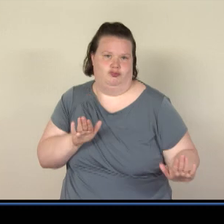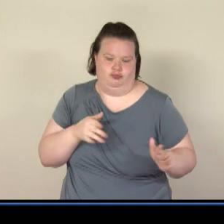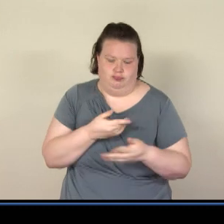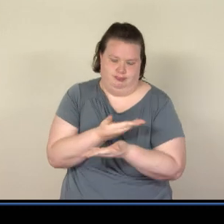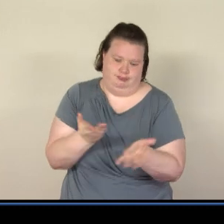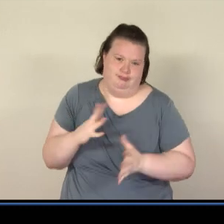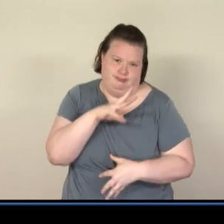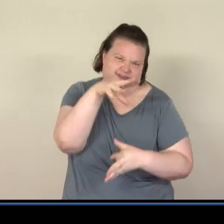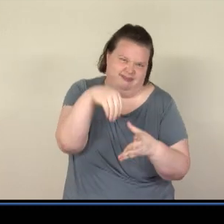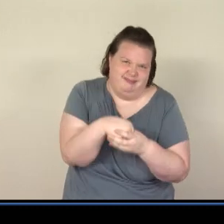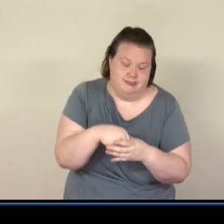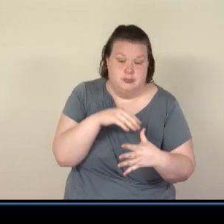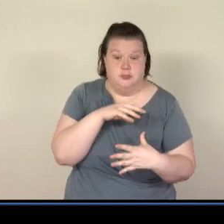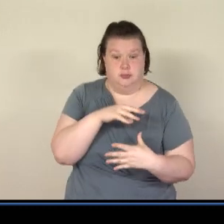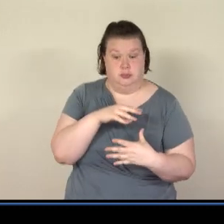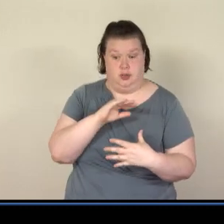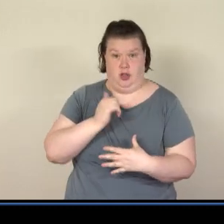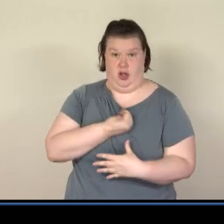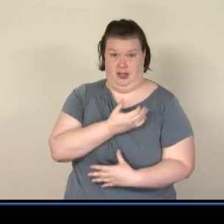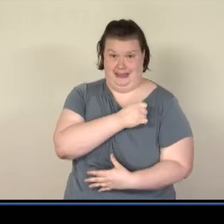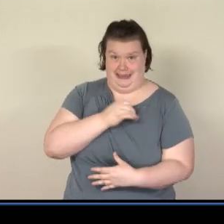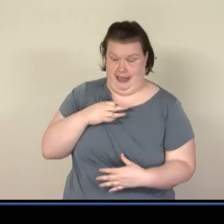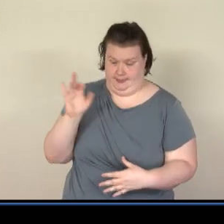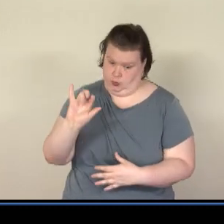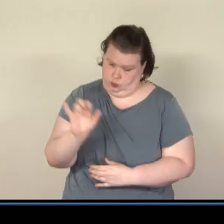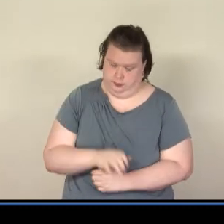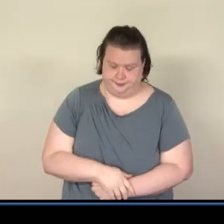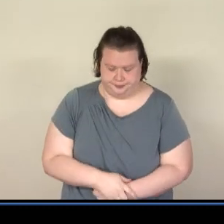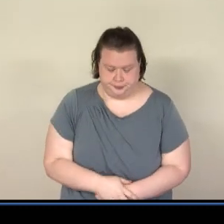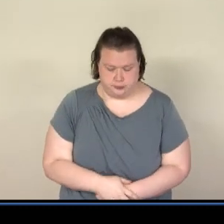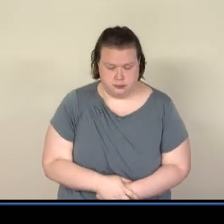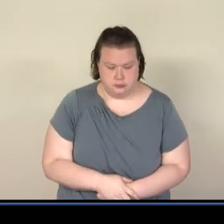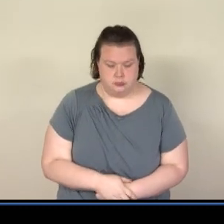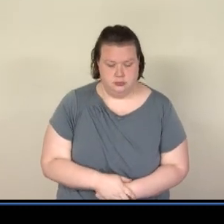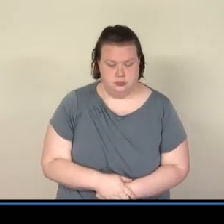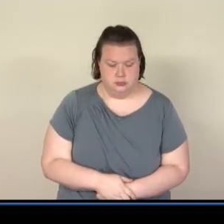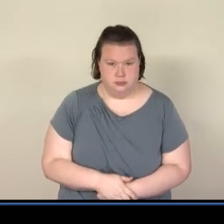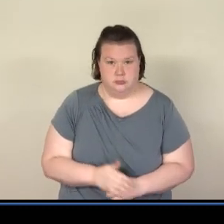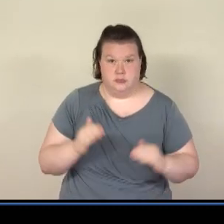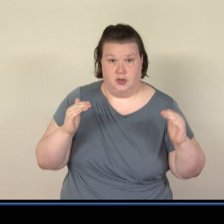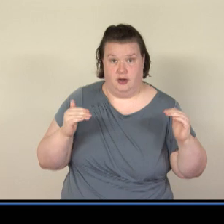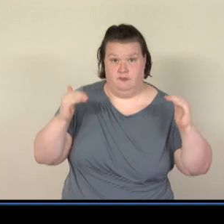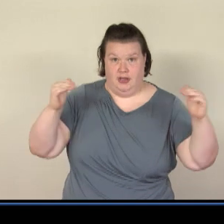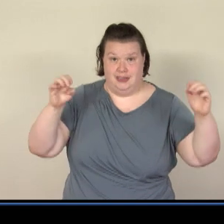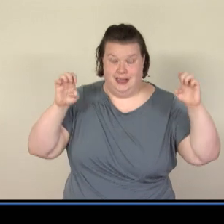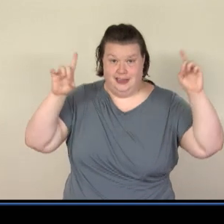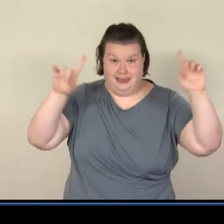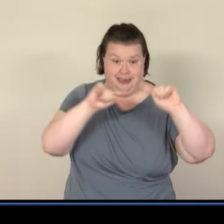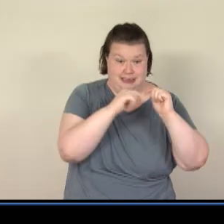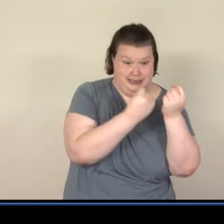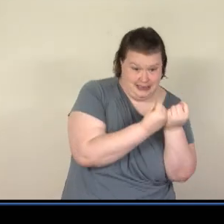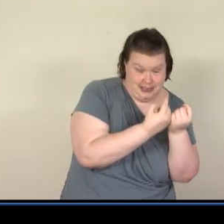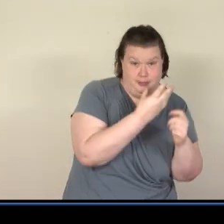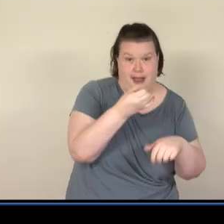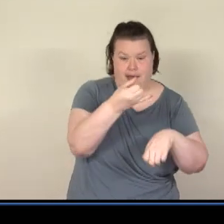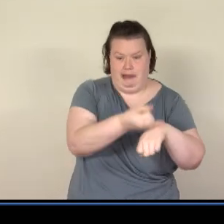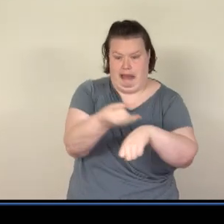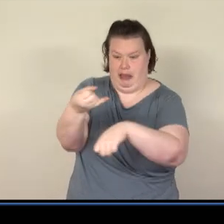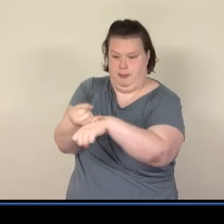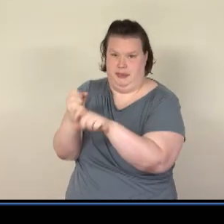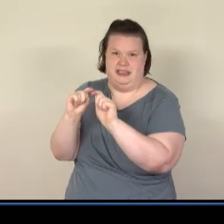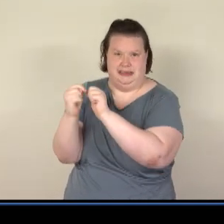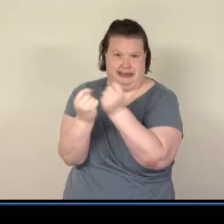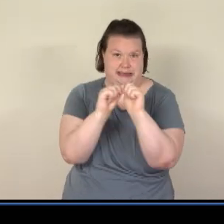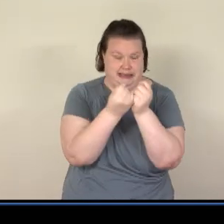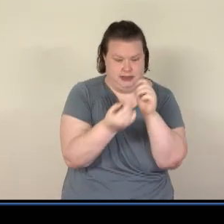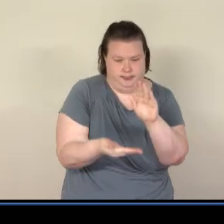who support them. I want to thank our advanced academics team and our campus teams for facilitating